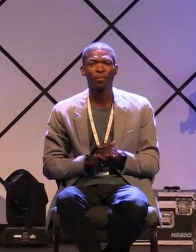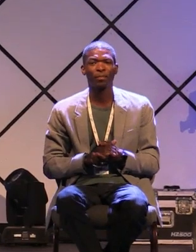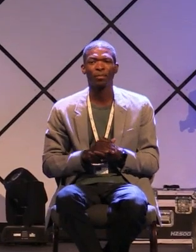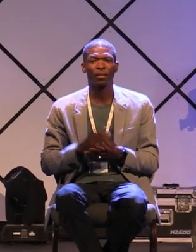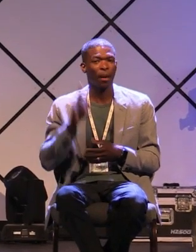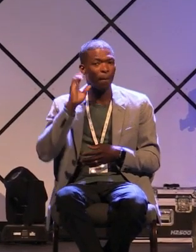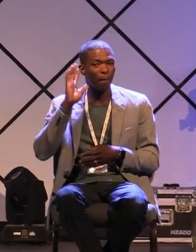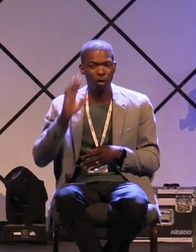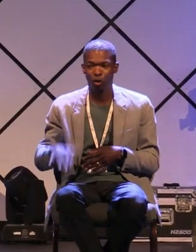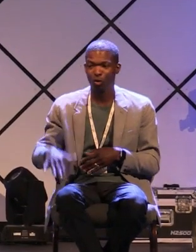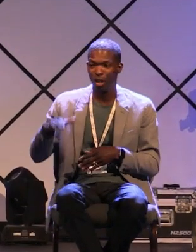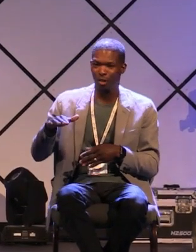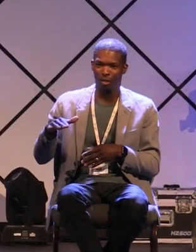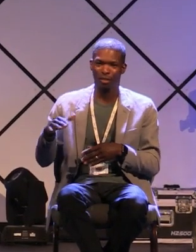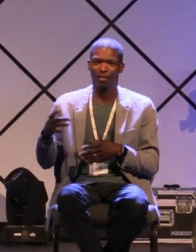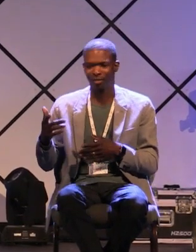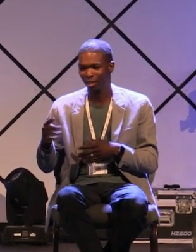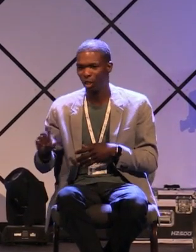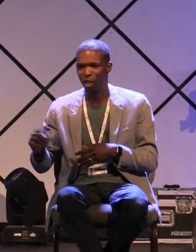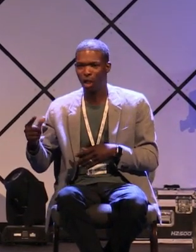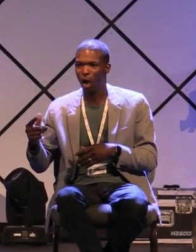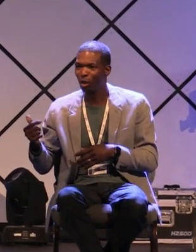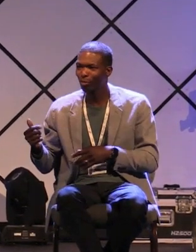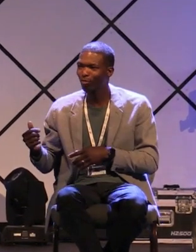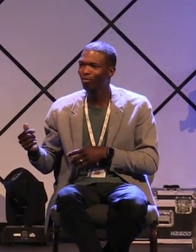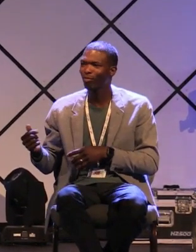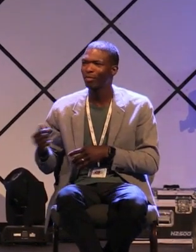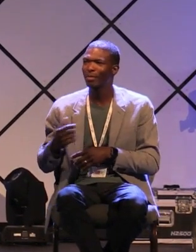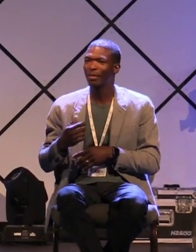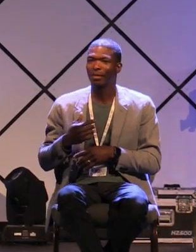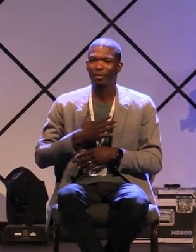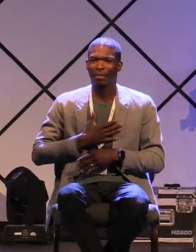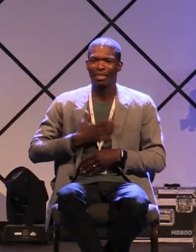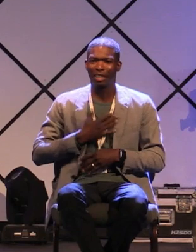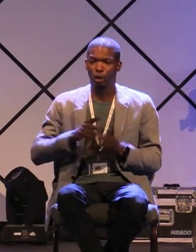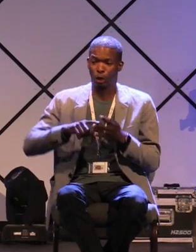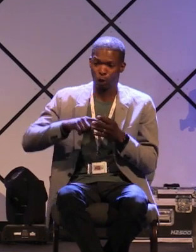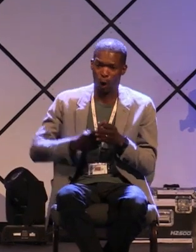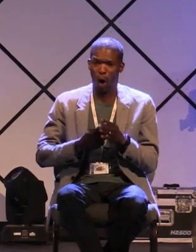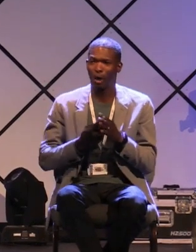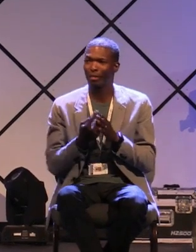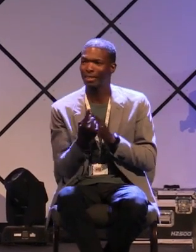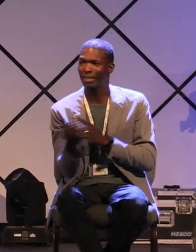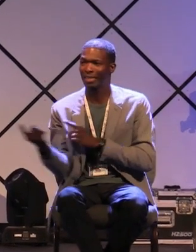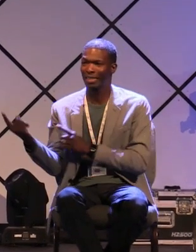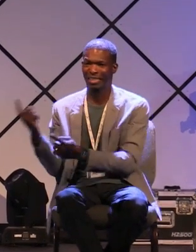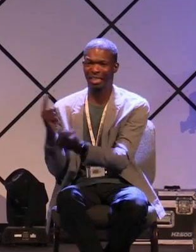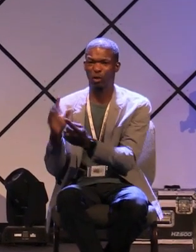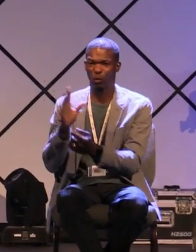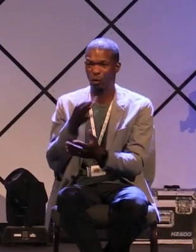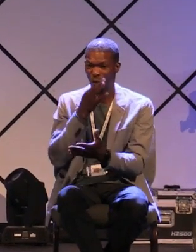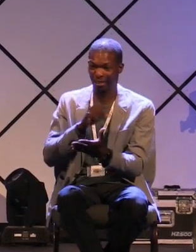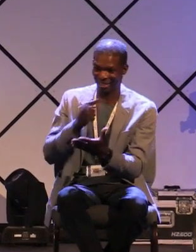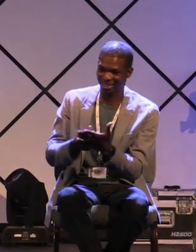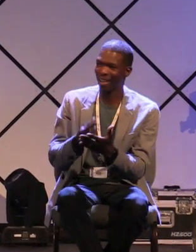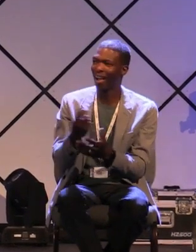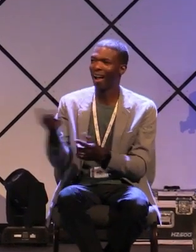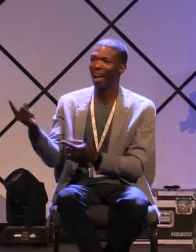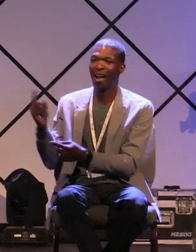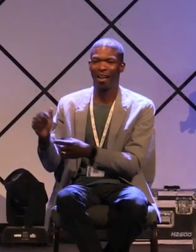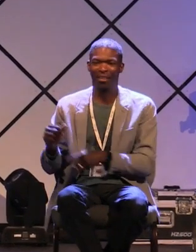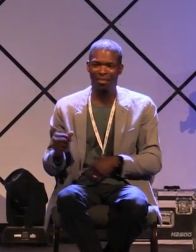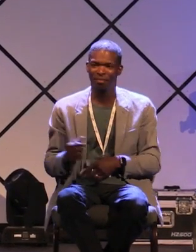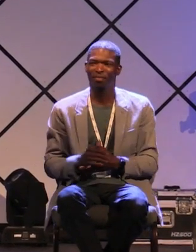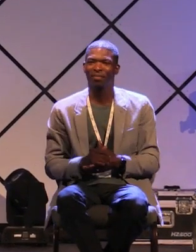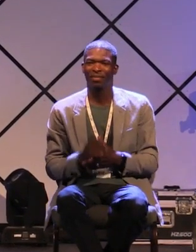Puppy raisers of the matriculating dogs, will you please begin quietly lining up along the left side of the room, along the far ramp?